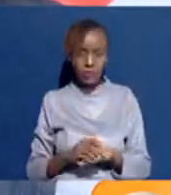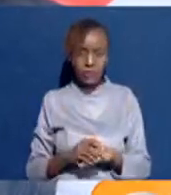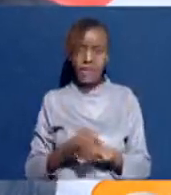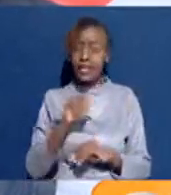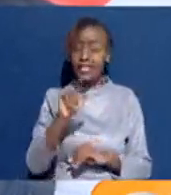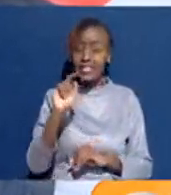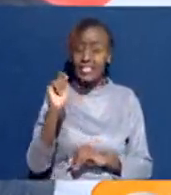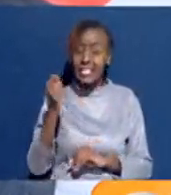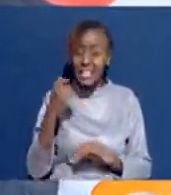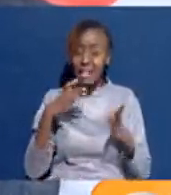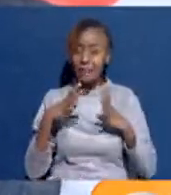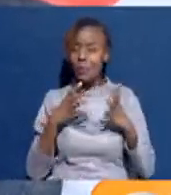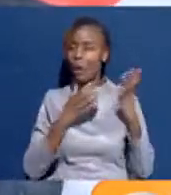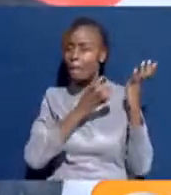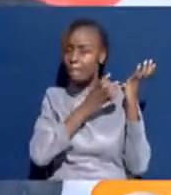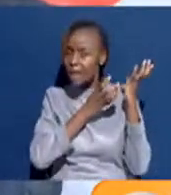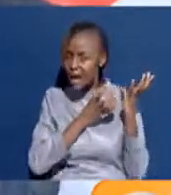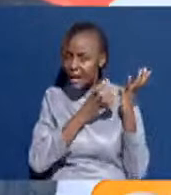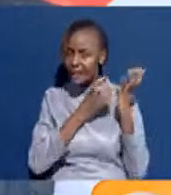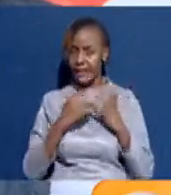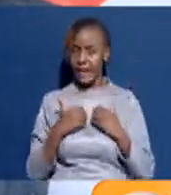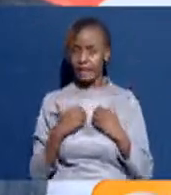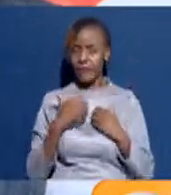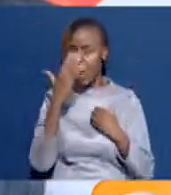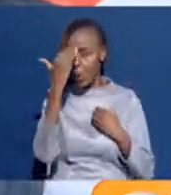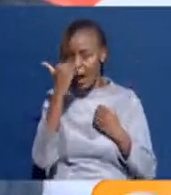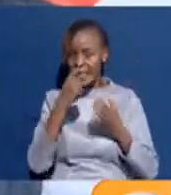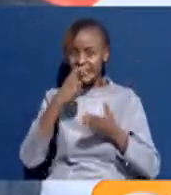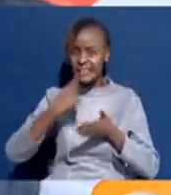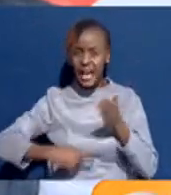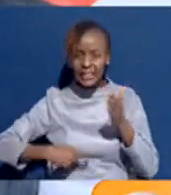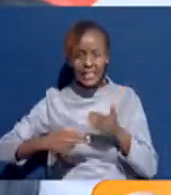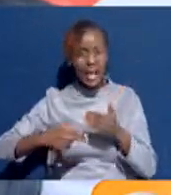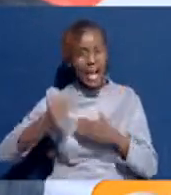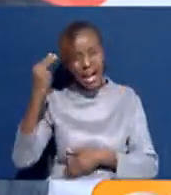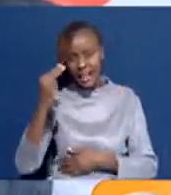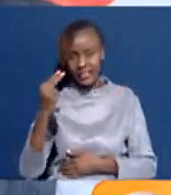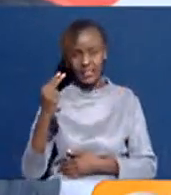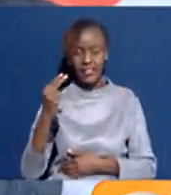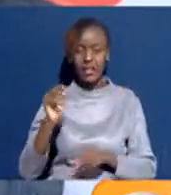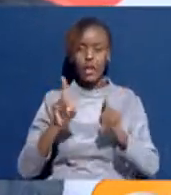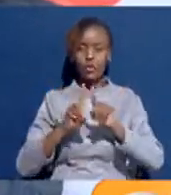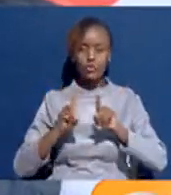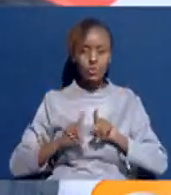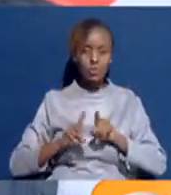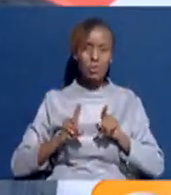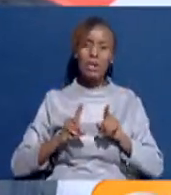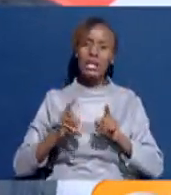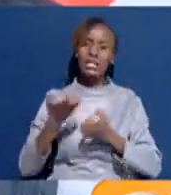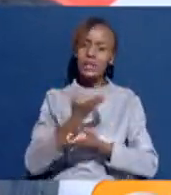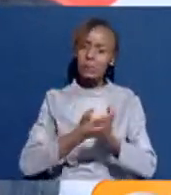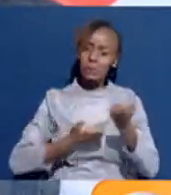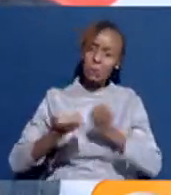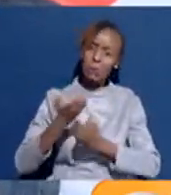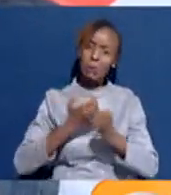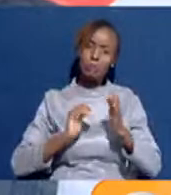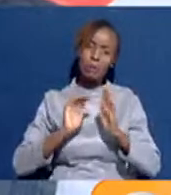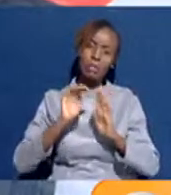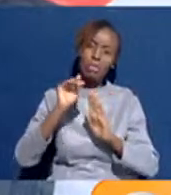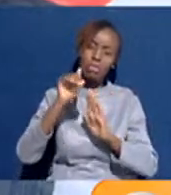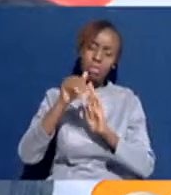under a burden of high taxation and worsening economic